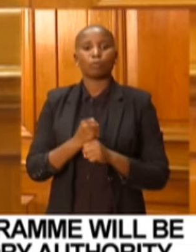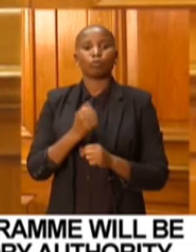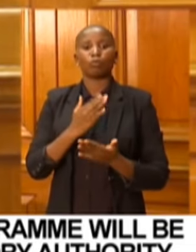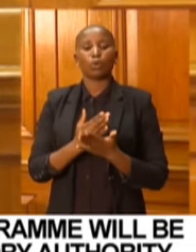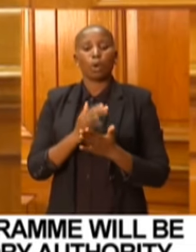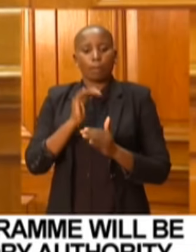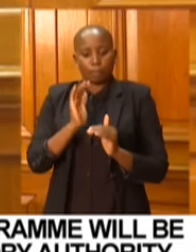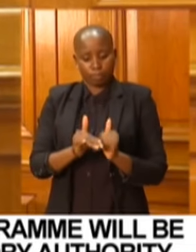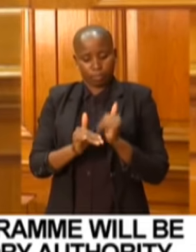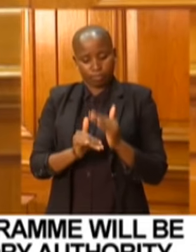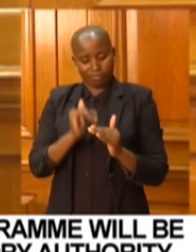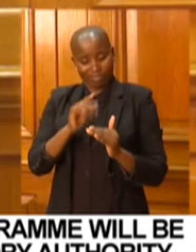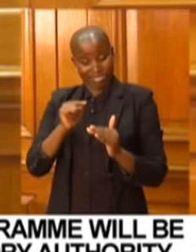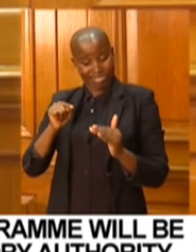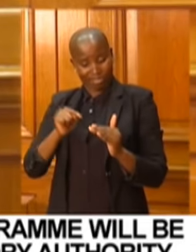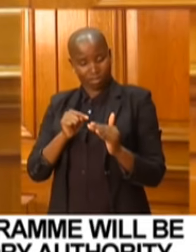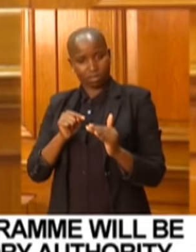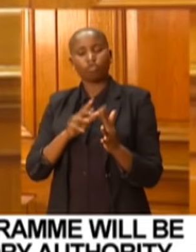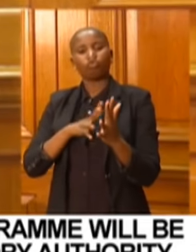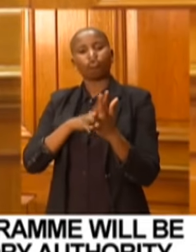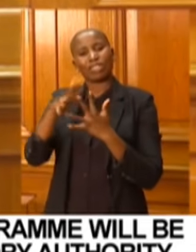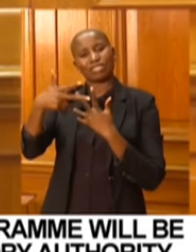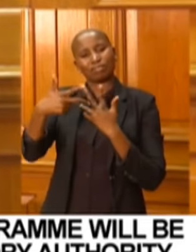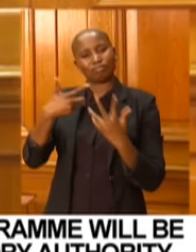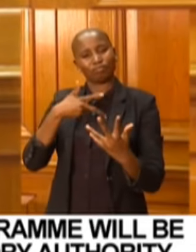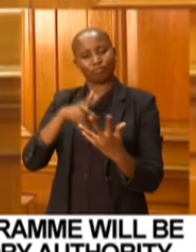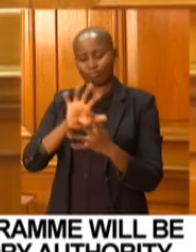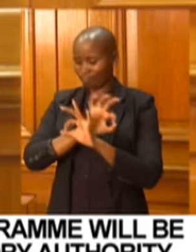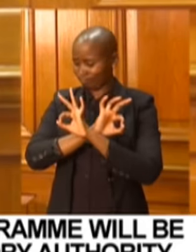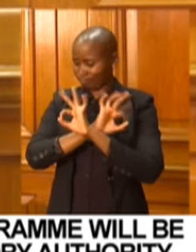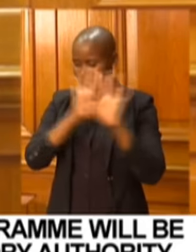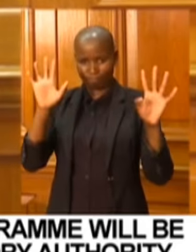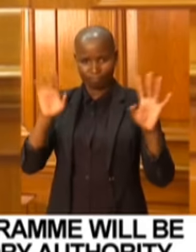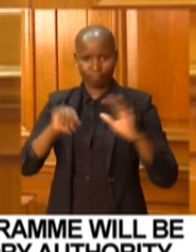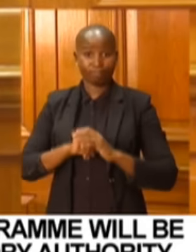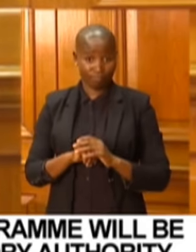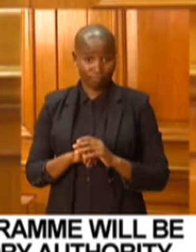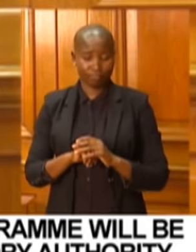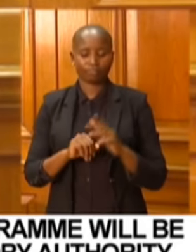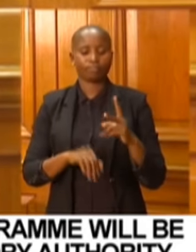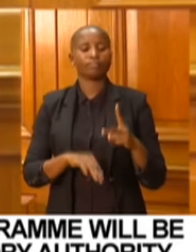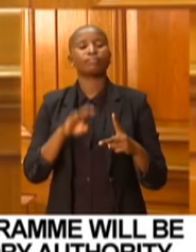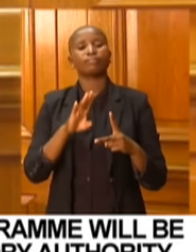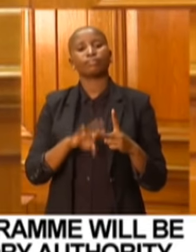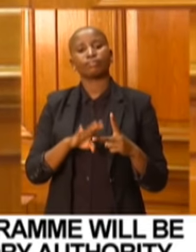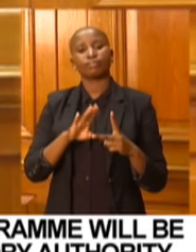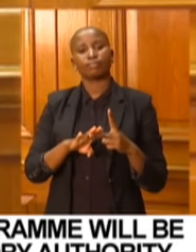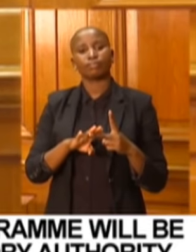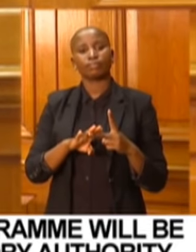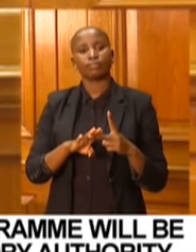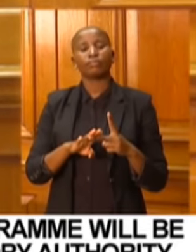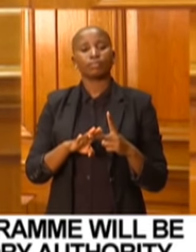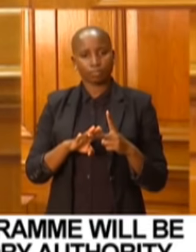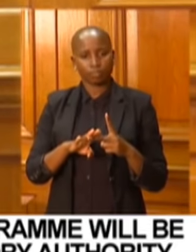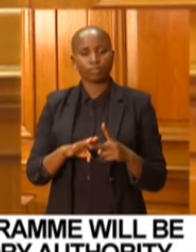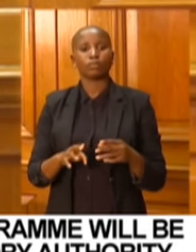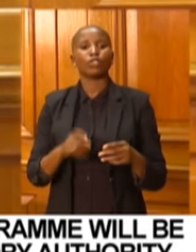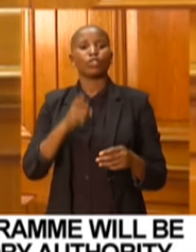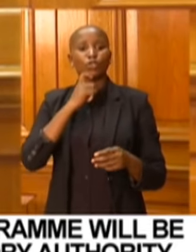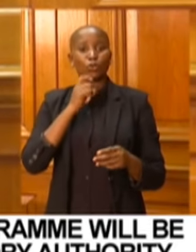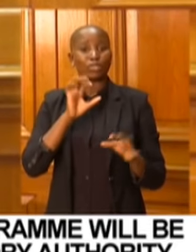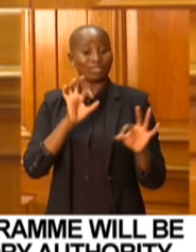is both transparent and it's handled most effectively and efficiently,